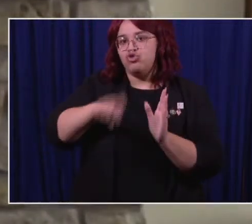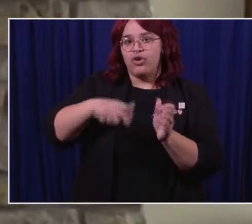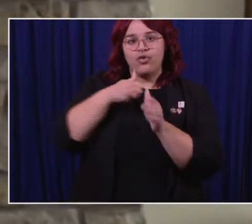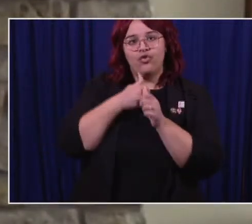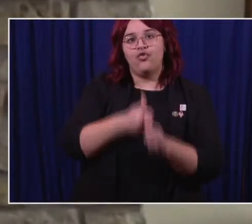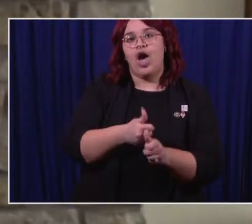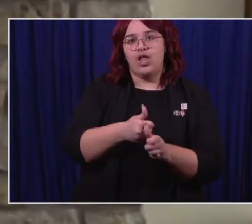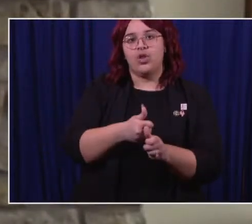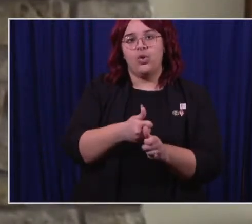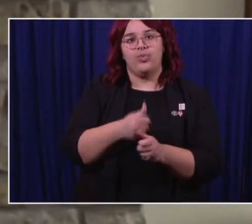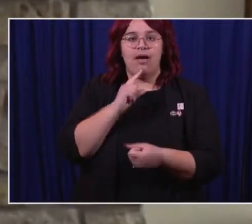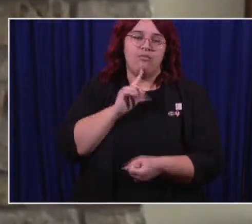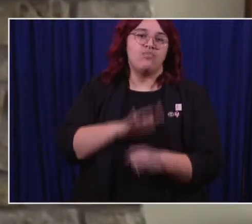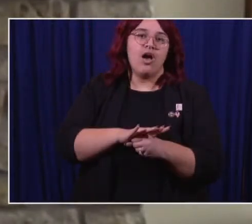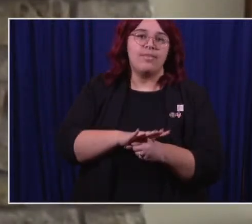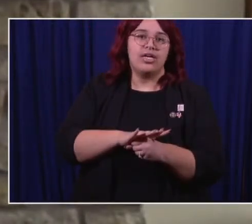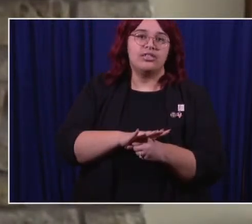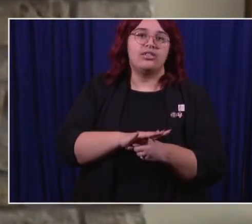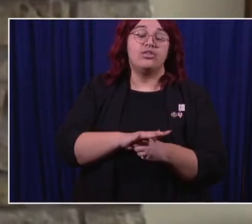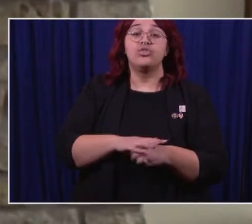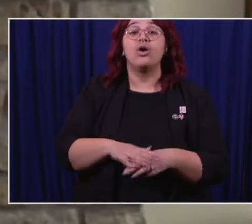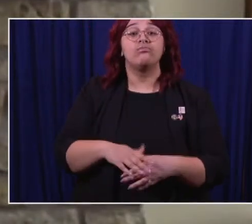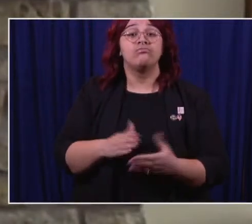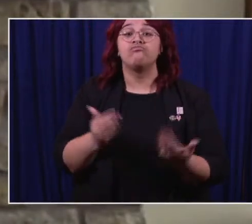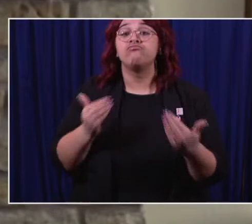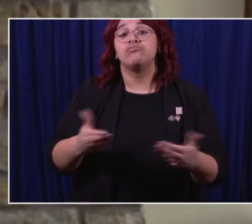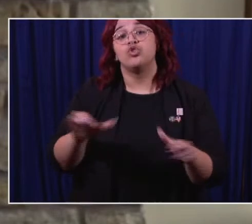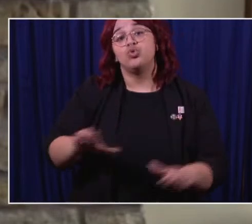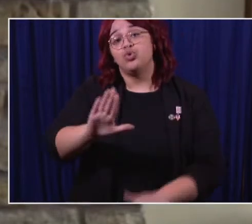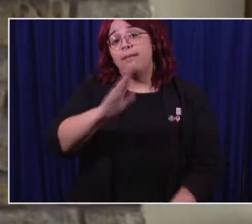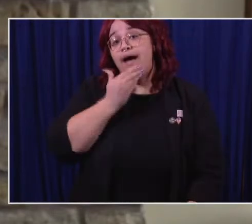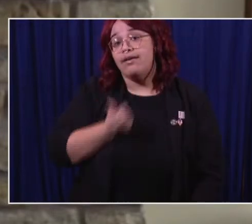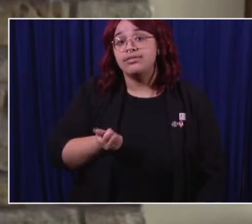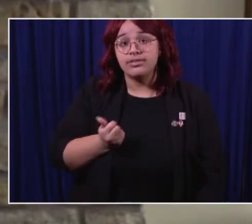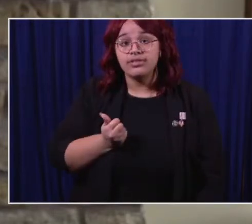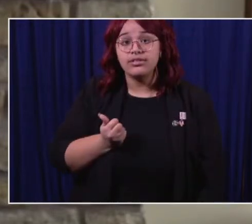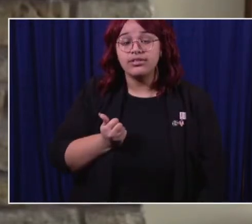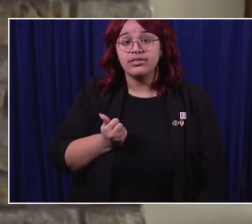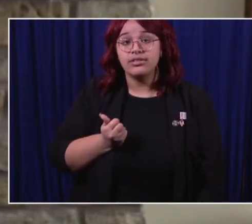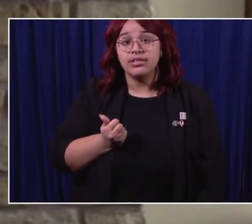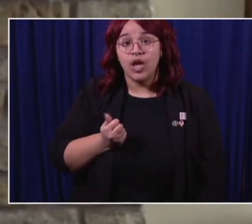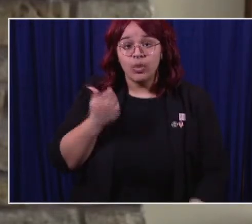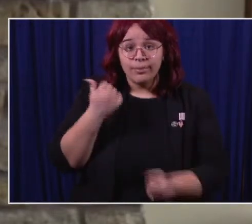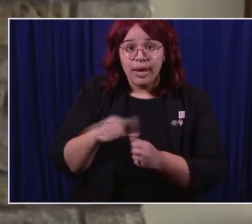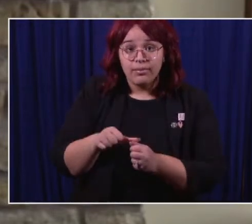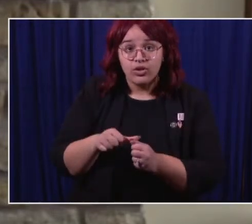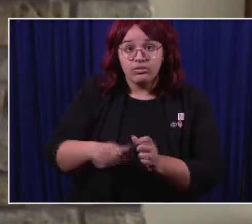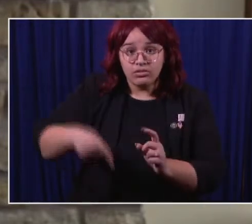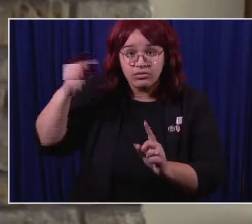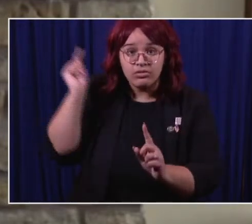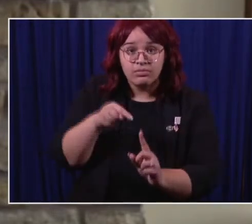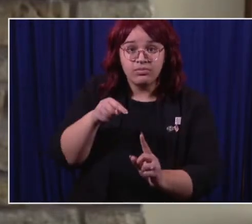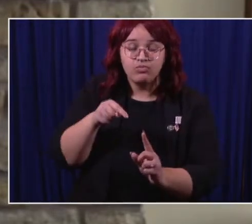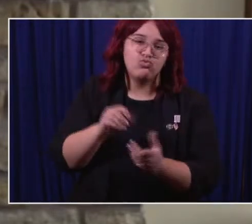do everything in their power to get kids back in school. Again, it's about the kids.